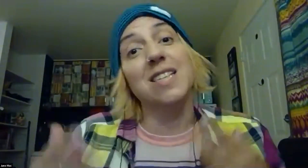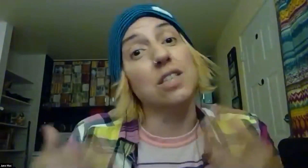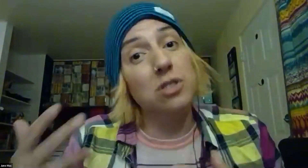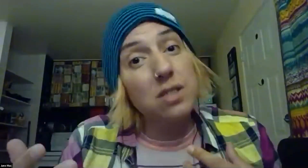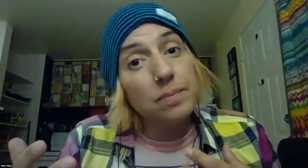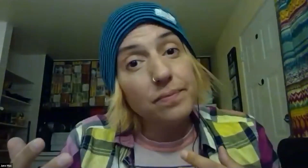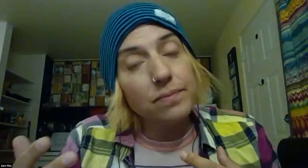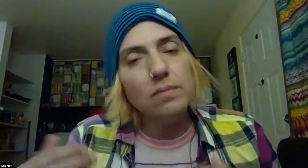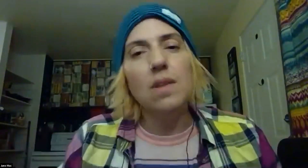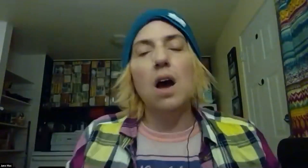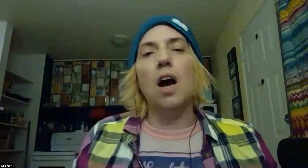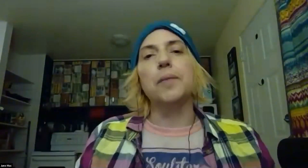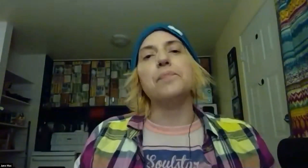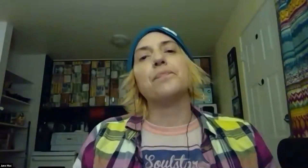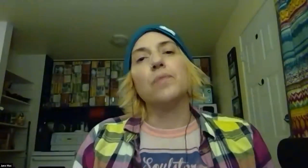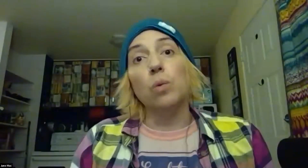life-altering decisions.